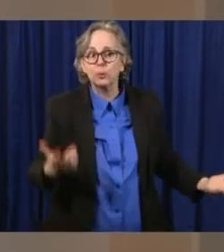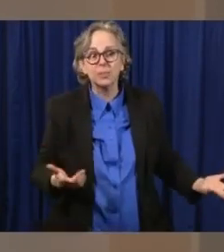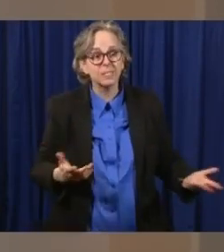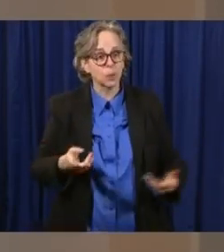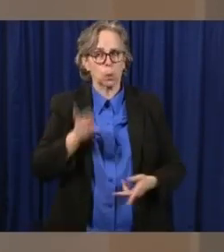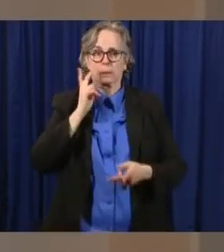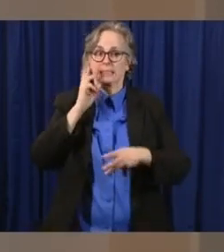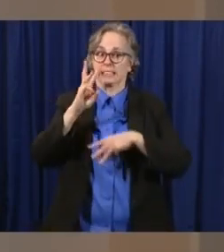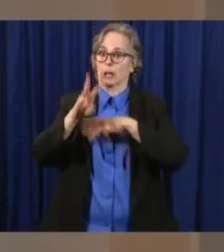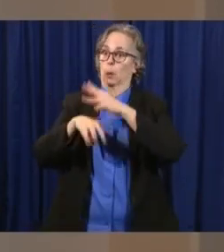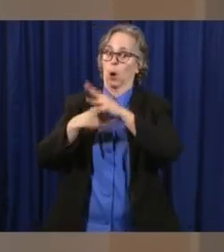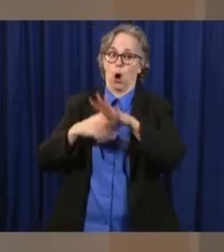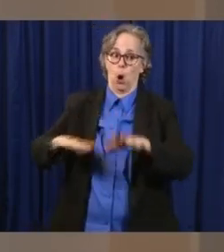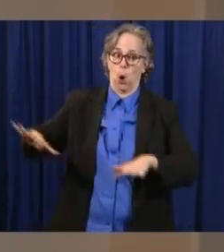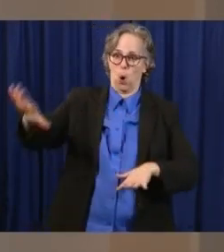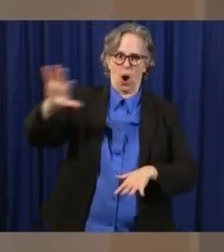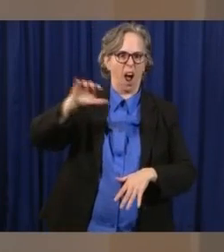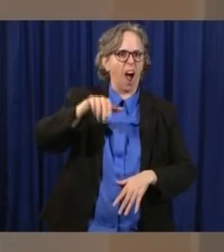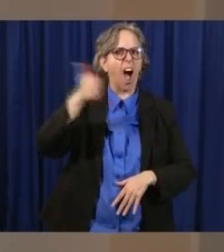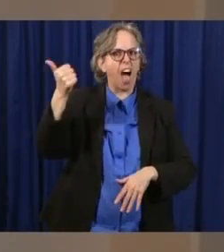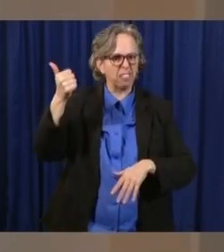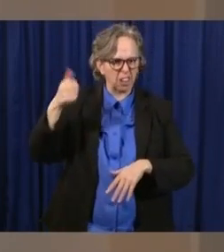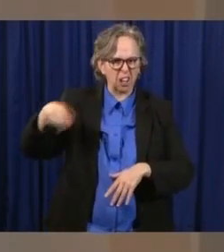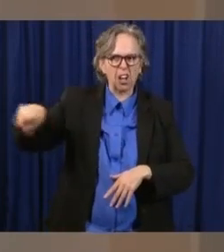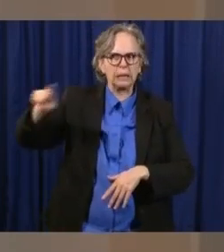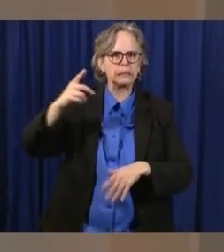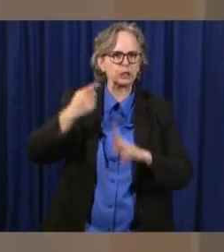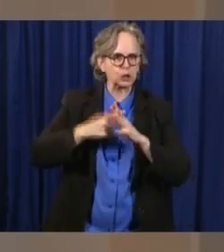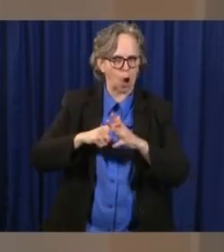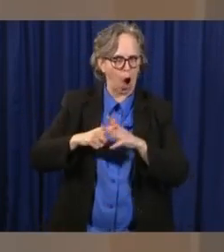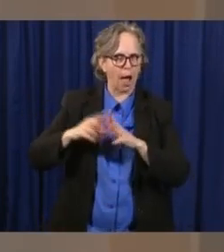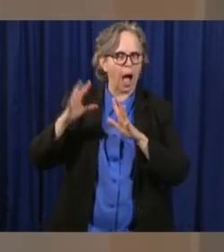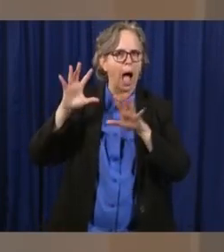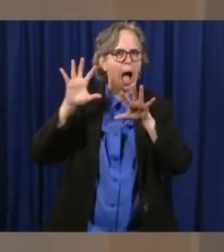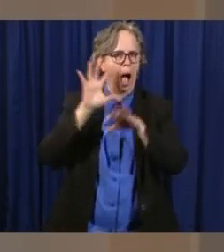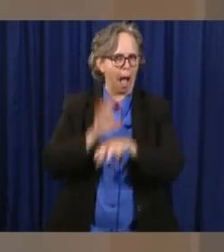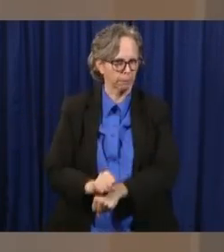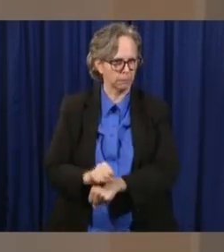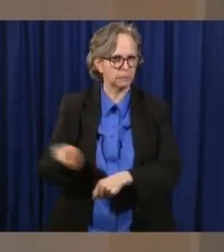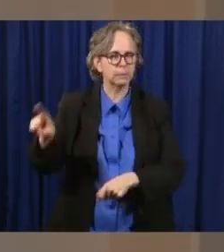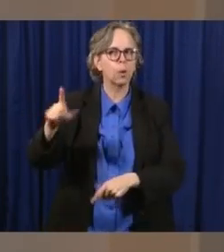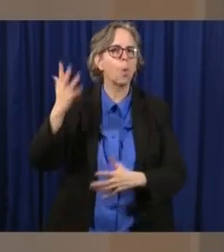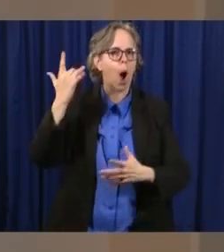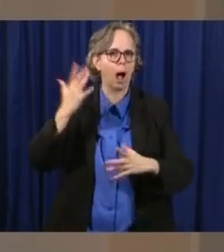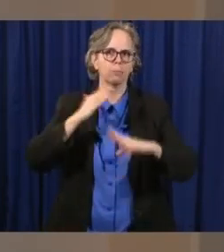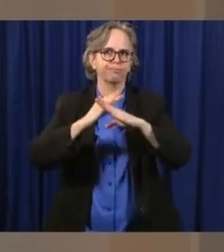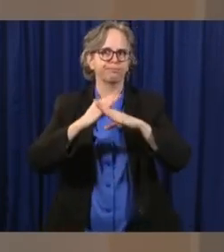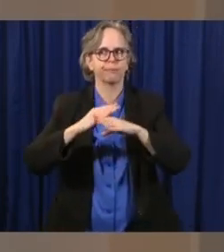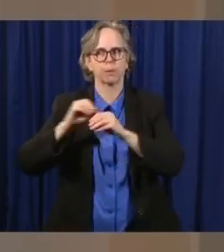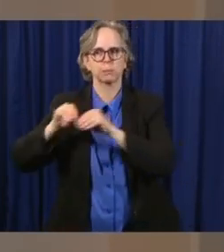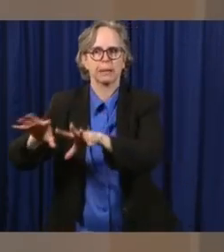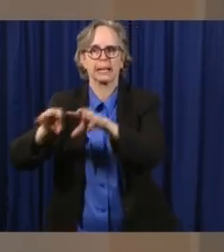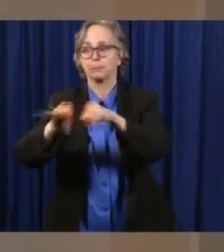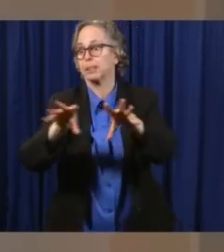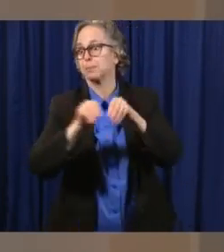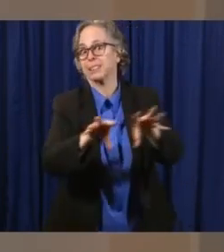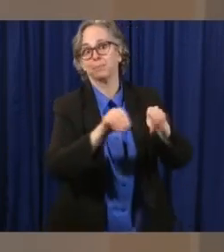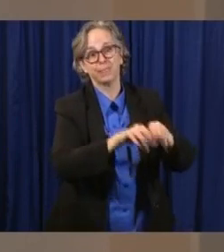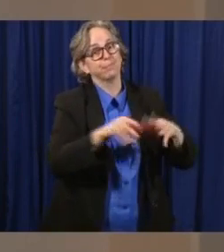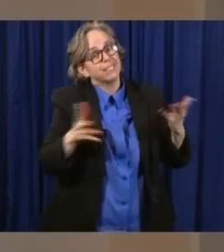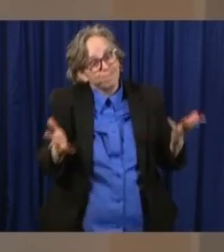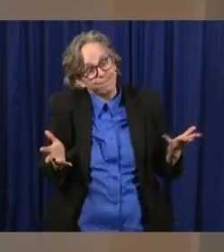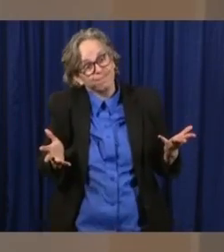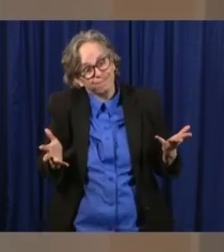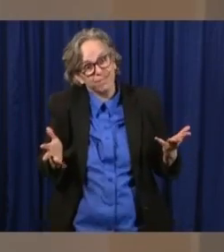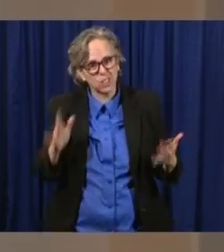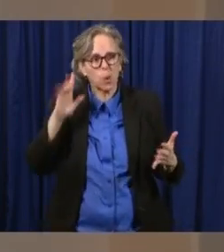spread or to stop it from reemerging as a threat as they begin to resume normal life. And if it can be